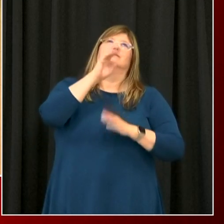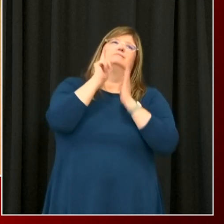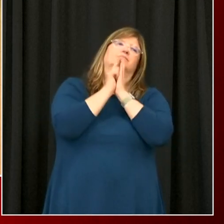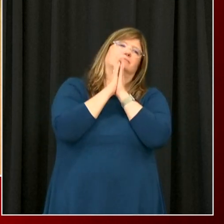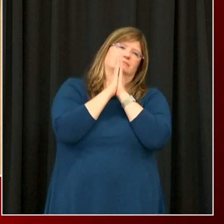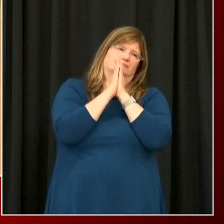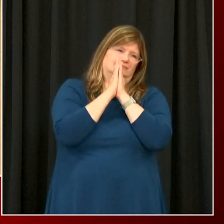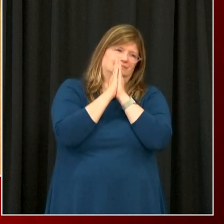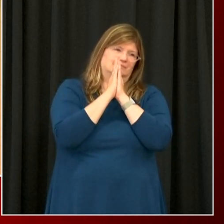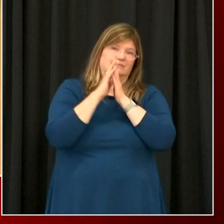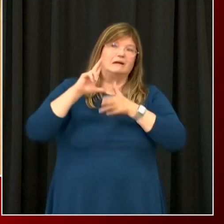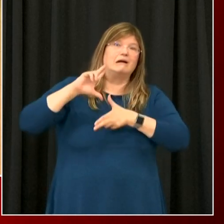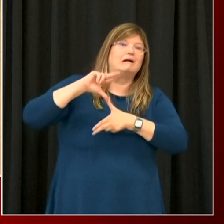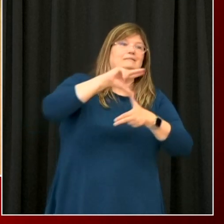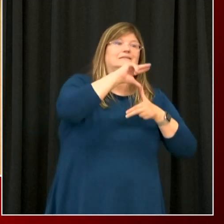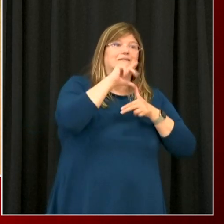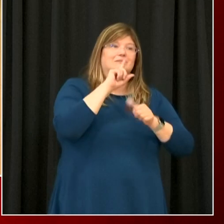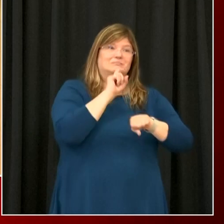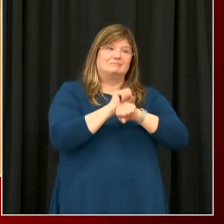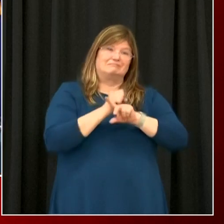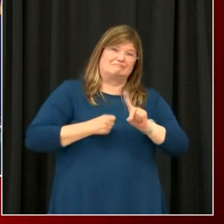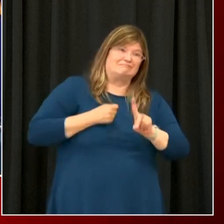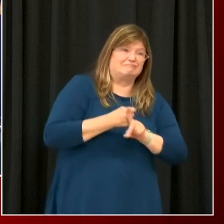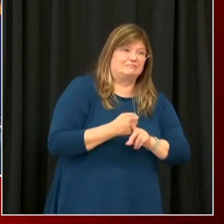come through this area?